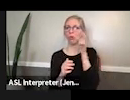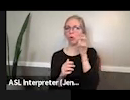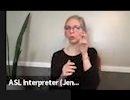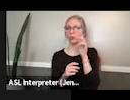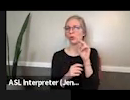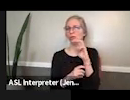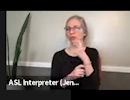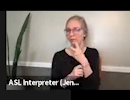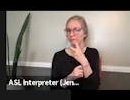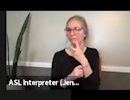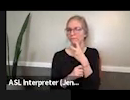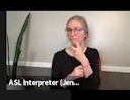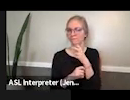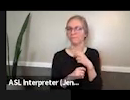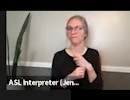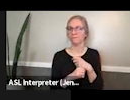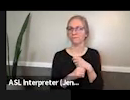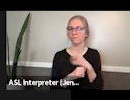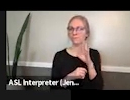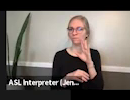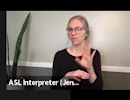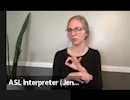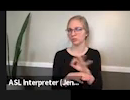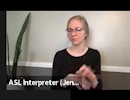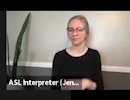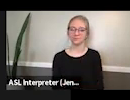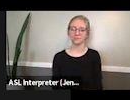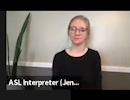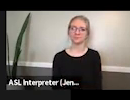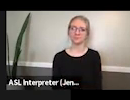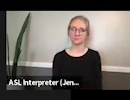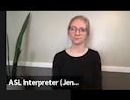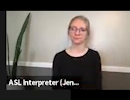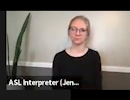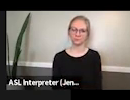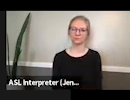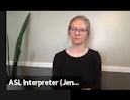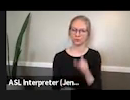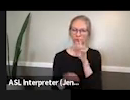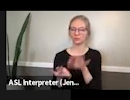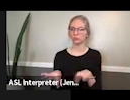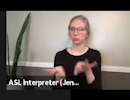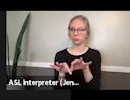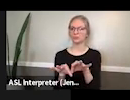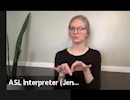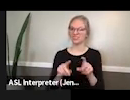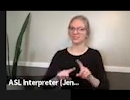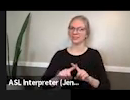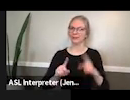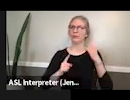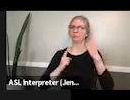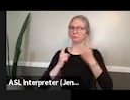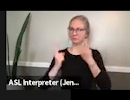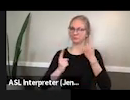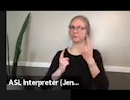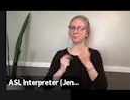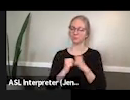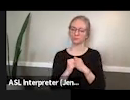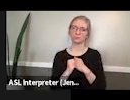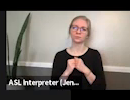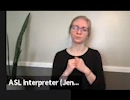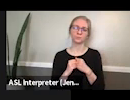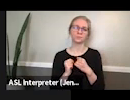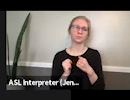nerve is functioning. And that's really important because that's a different consideration. Because if you have